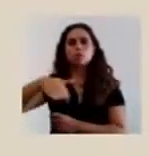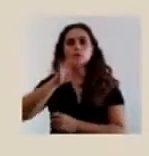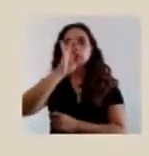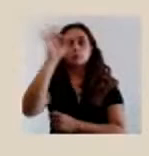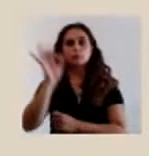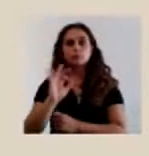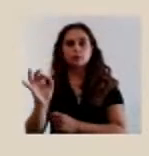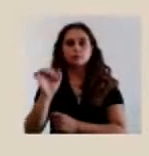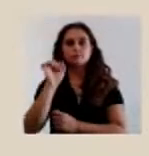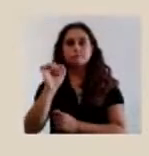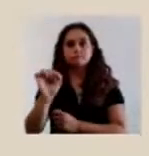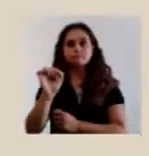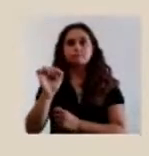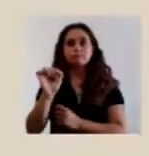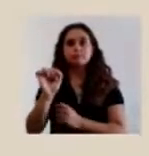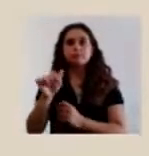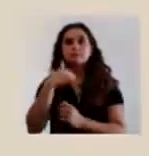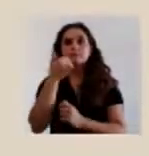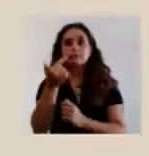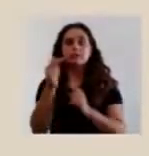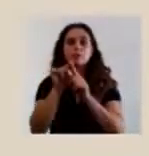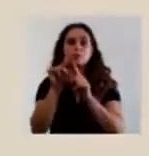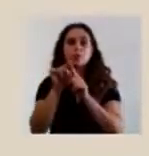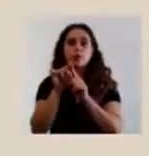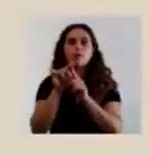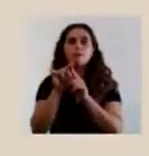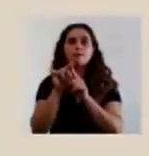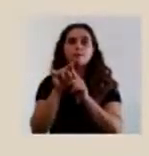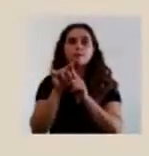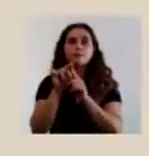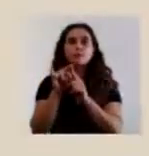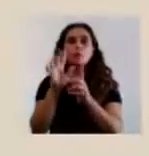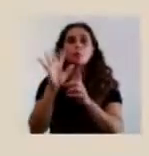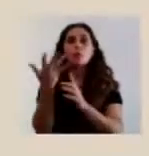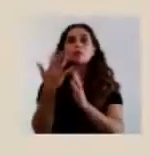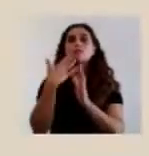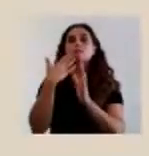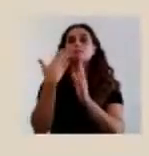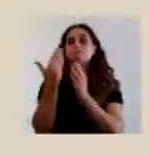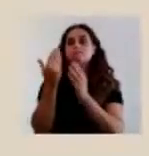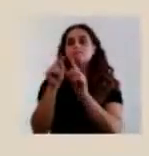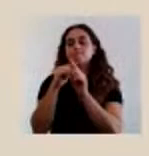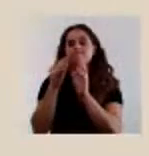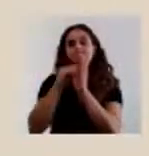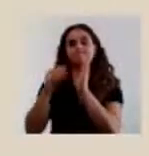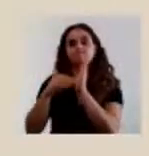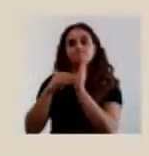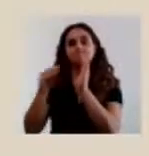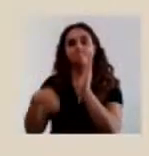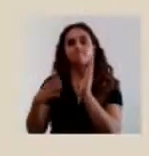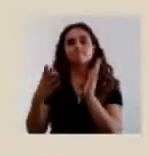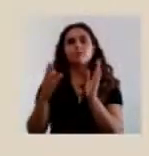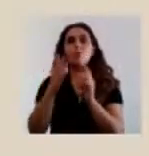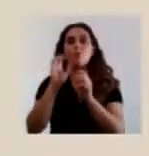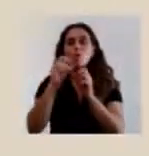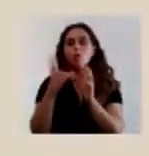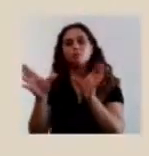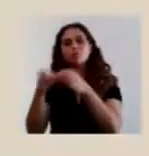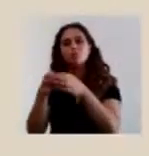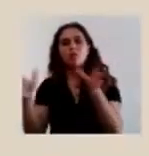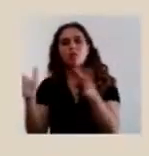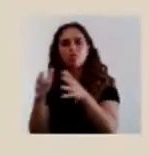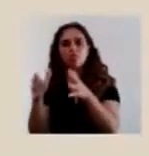78.4% of them reported unfavorable outcomes when applications came from vulnerable or minority